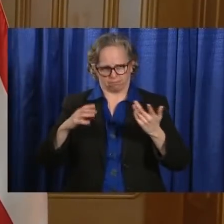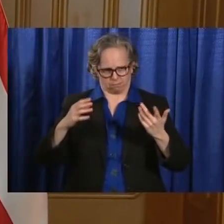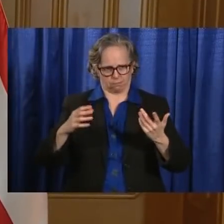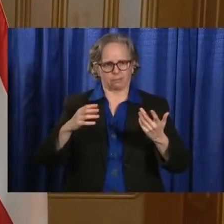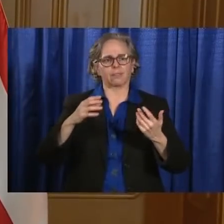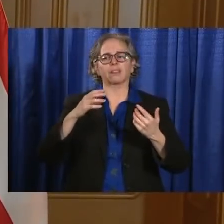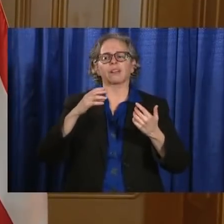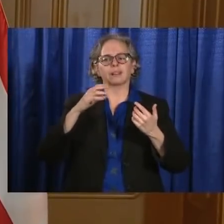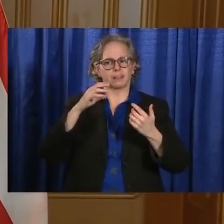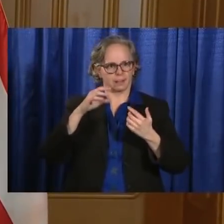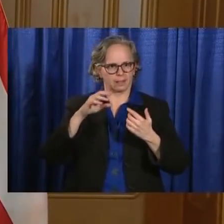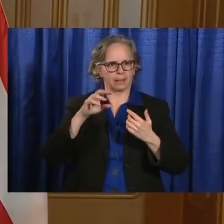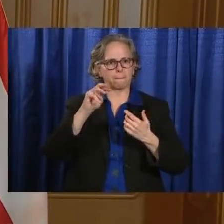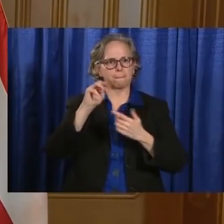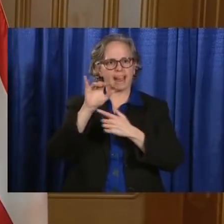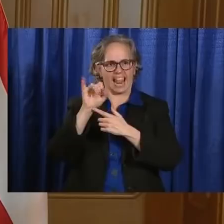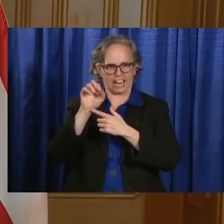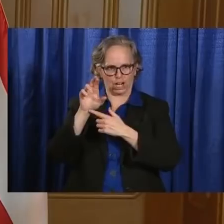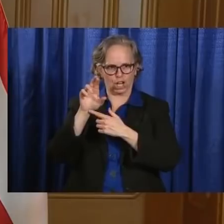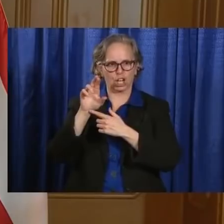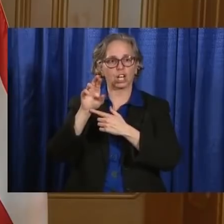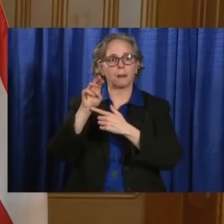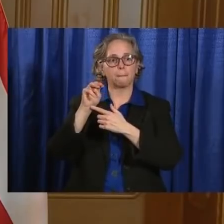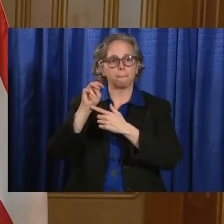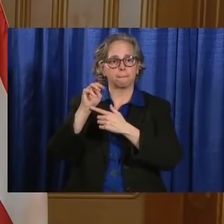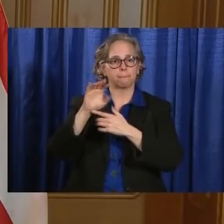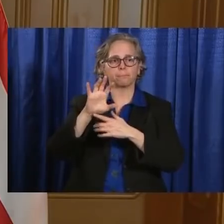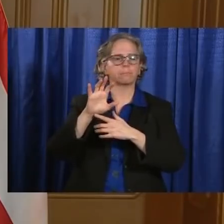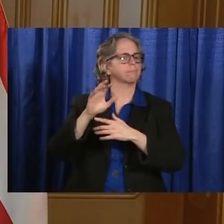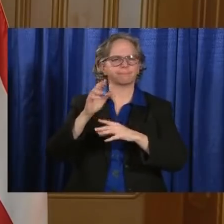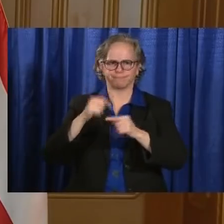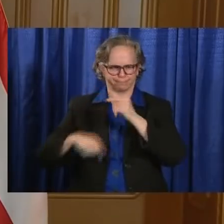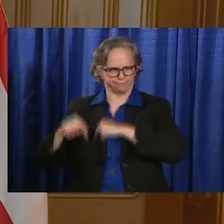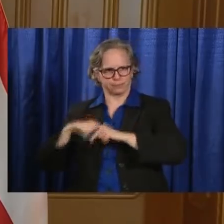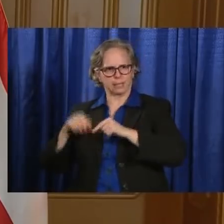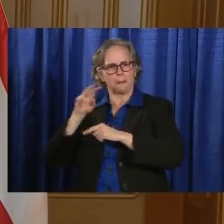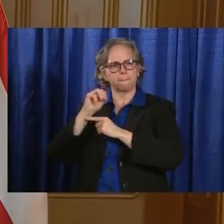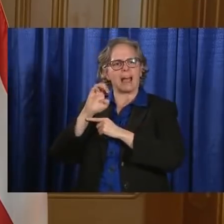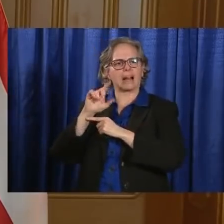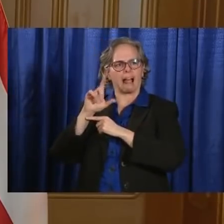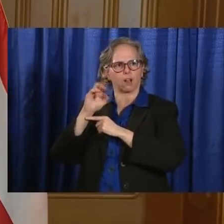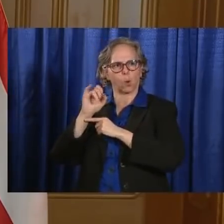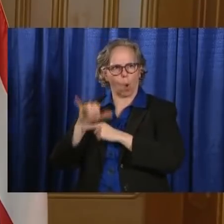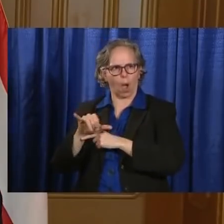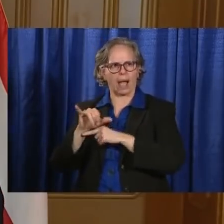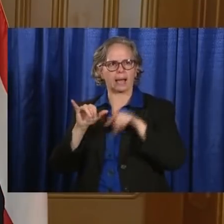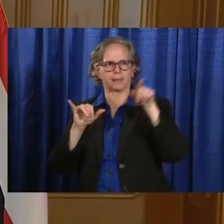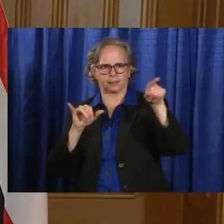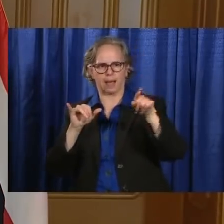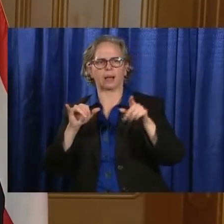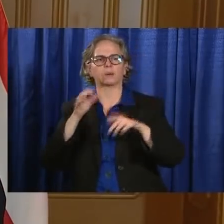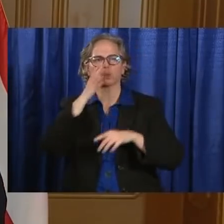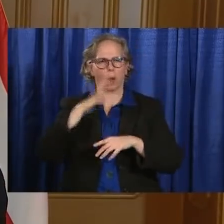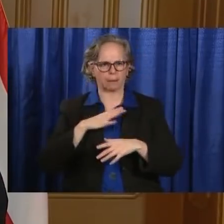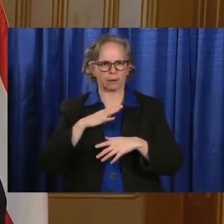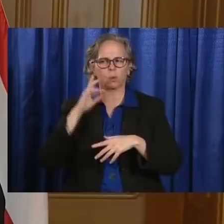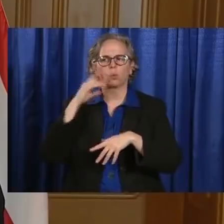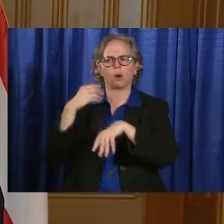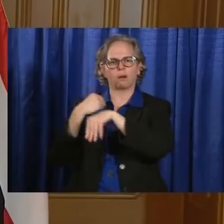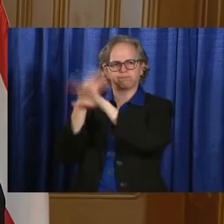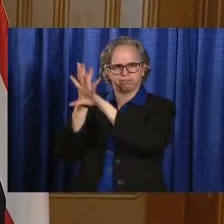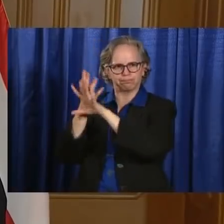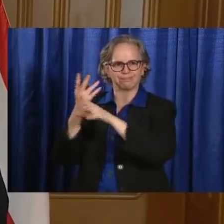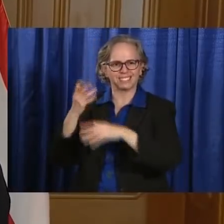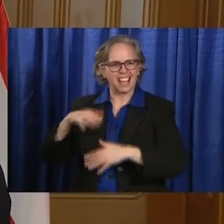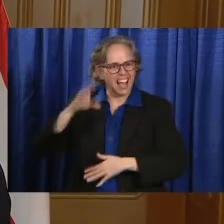She's on Skype from her home, I believe. Oh, there you are. Hey, Director.